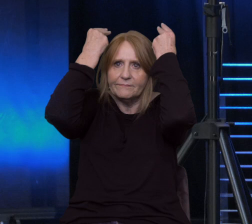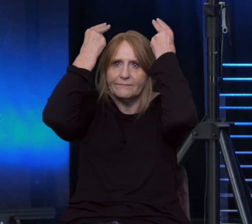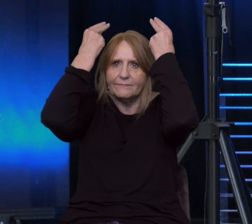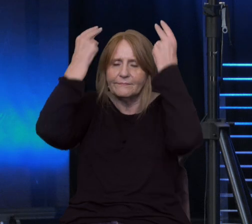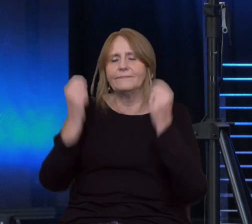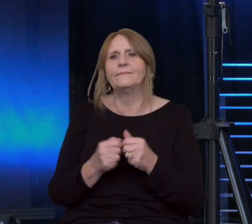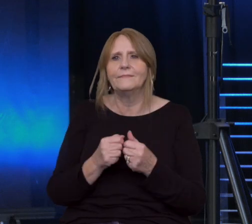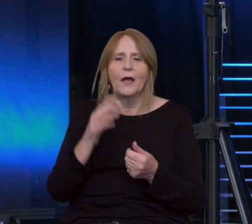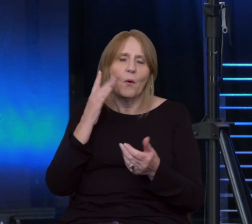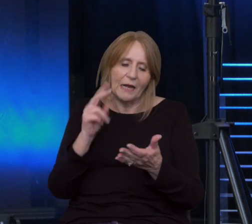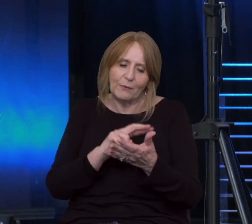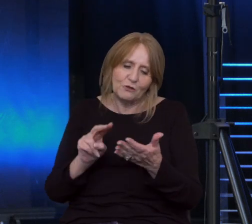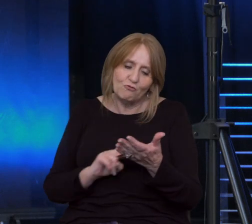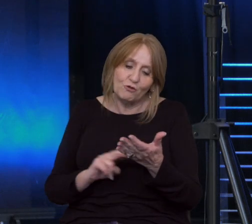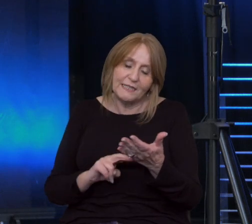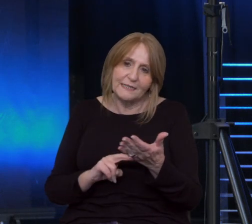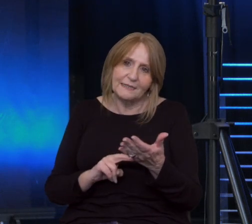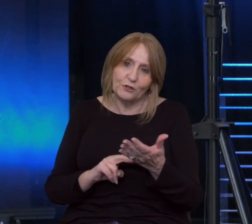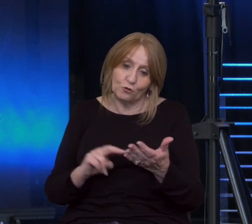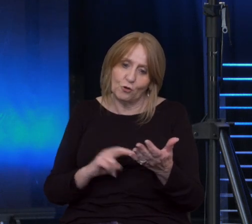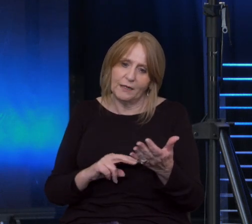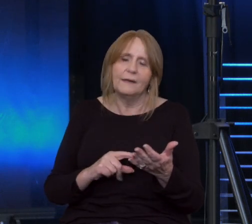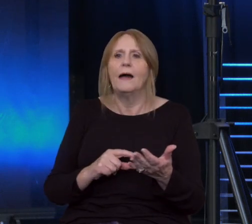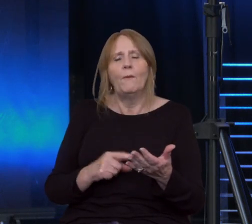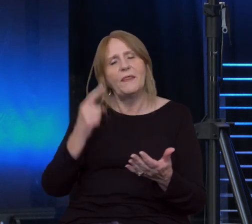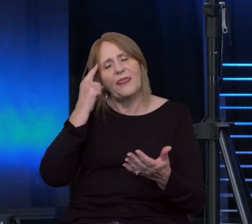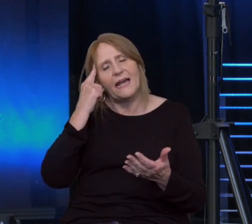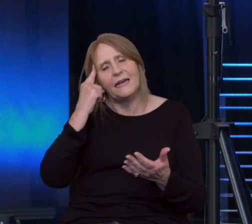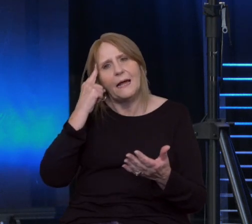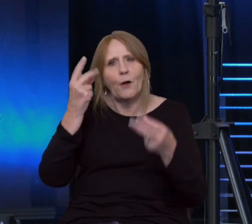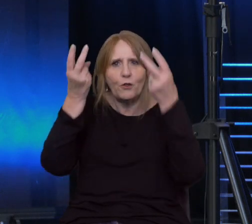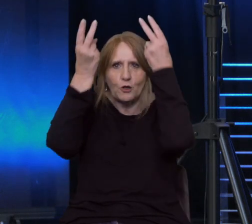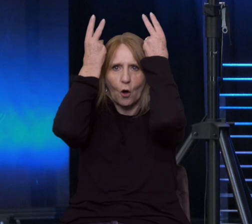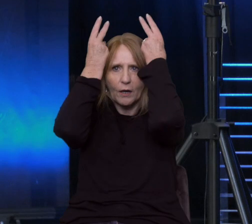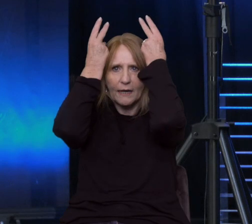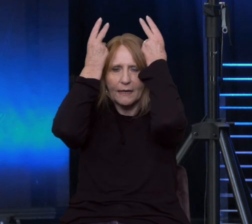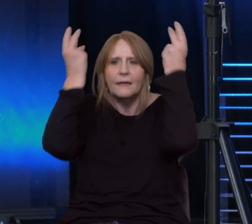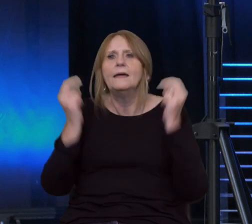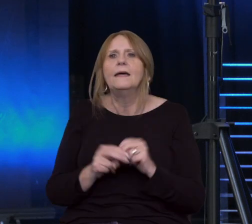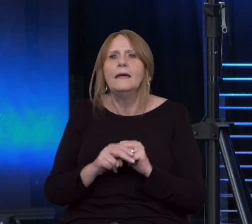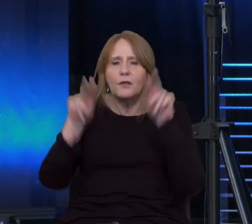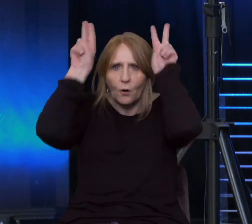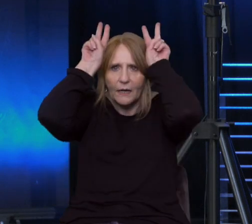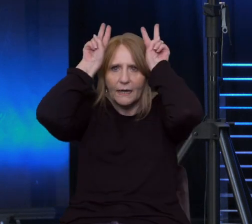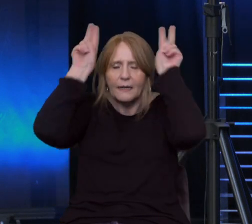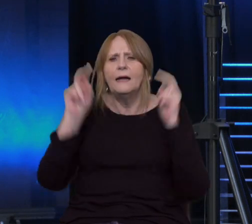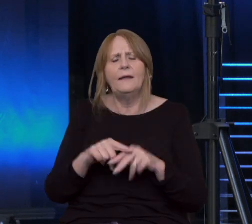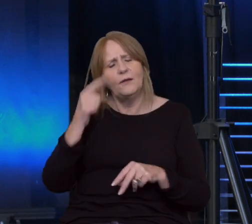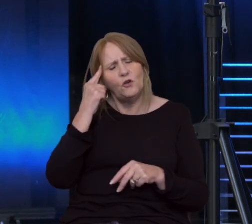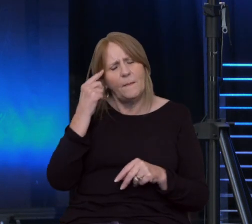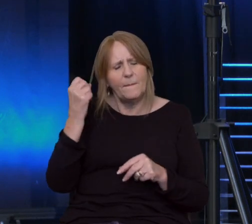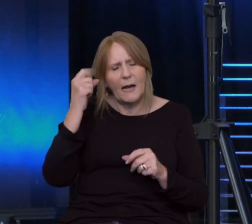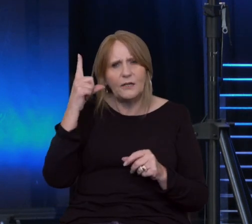about the donkey, or the jackass, as Americans call them. Could you imagine being that donkey, and you're carrying Jesus on your back, and